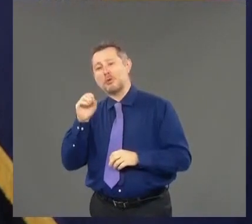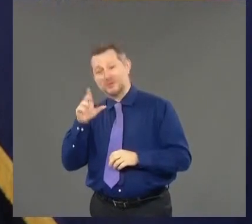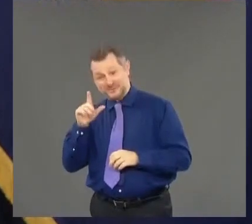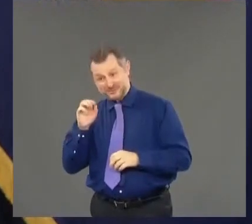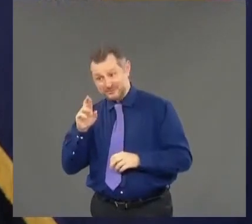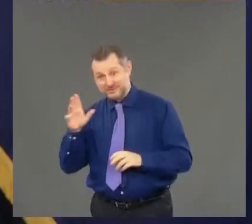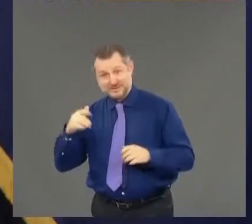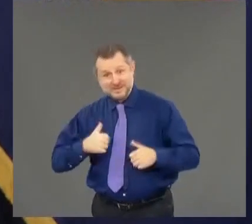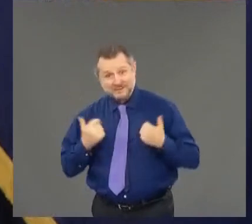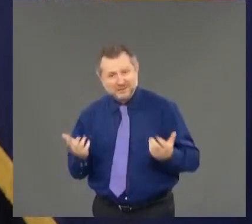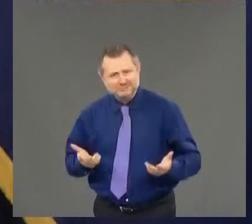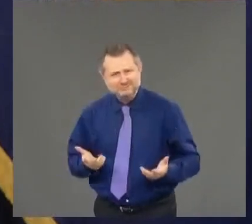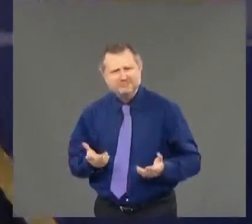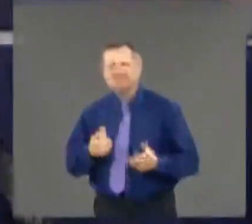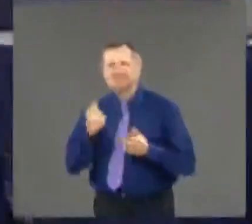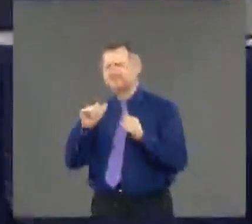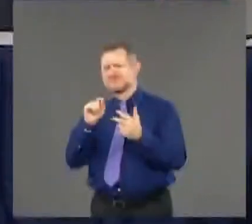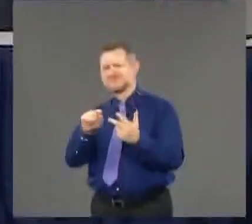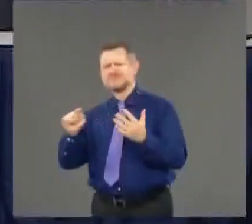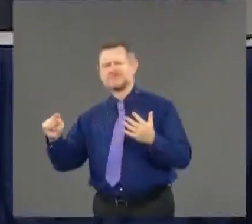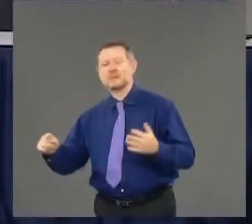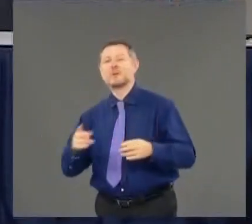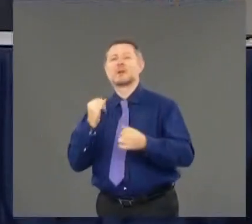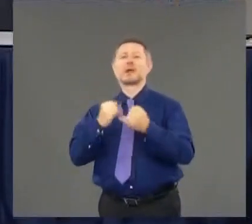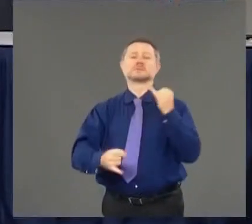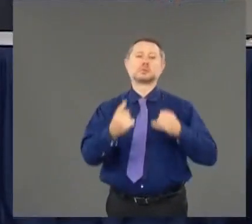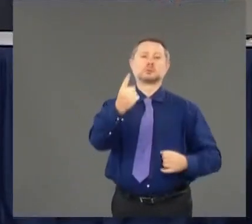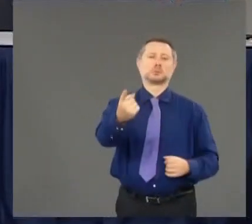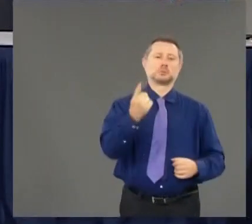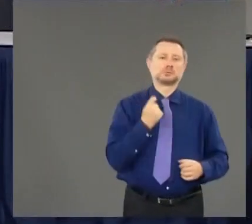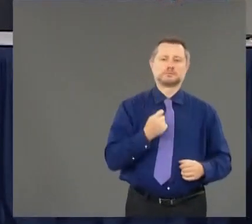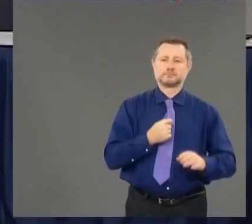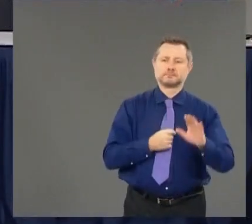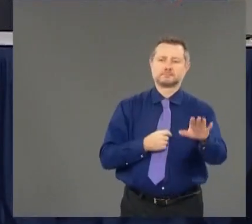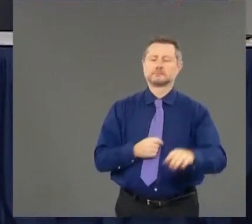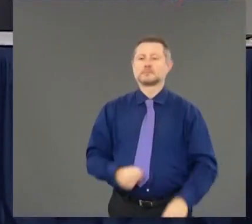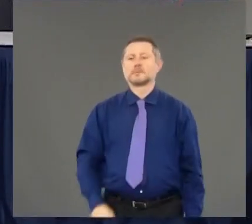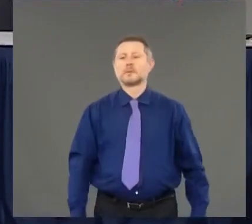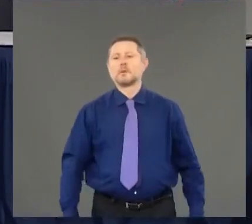Come on. Last question. Thank you, Governor.